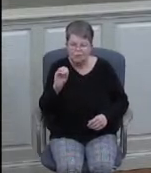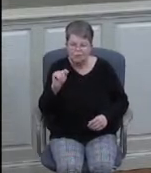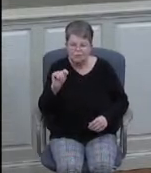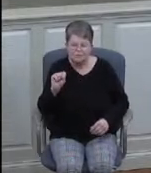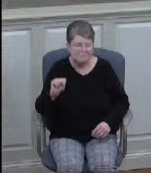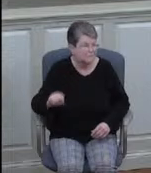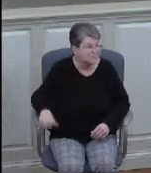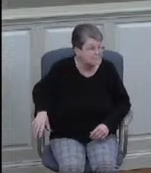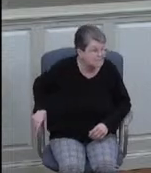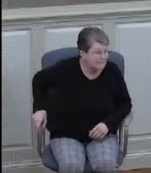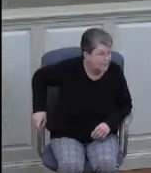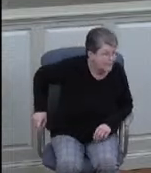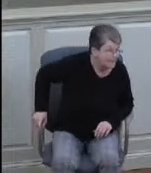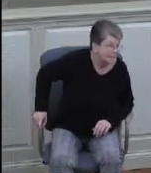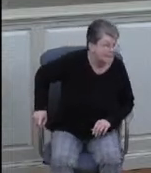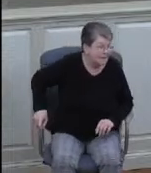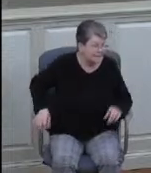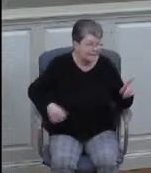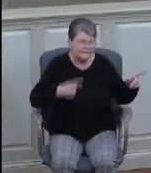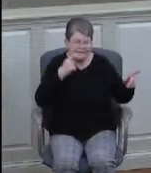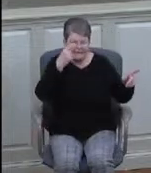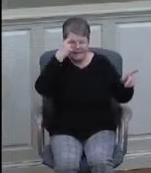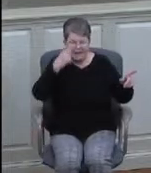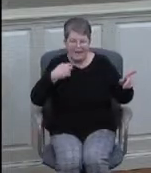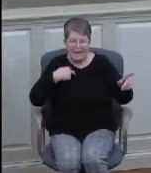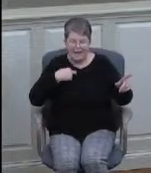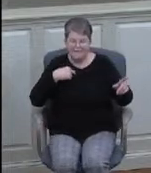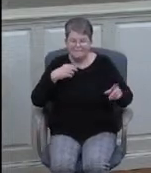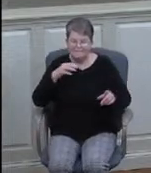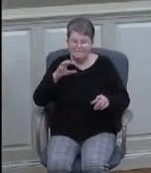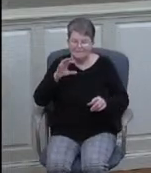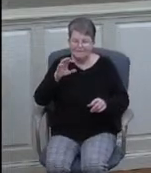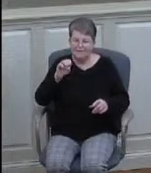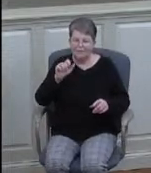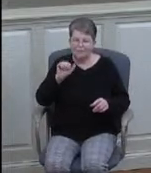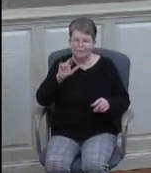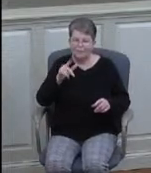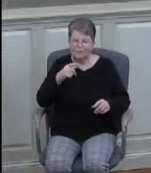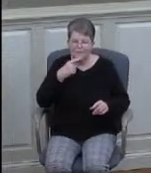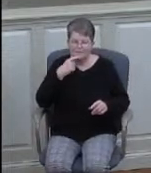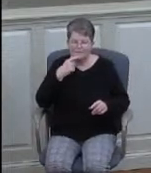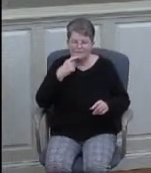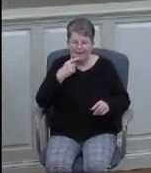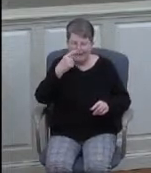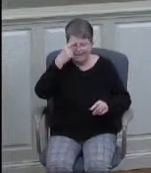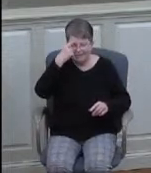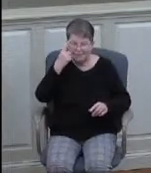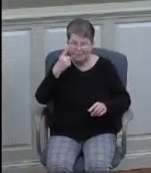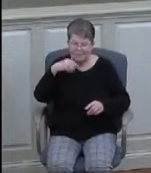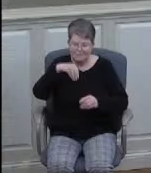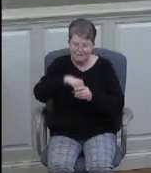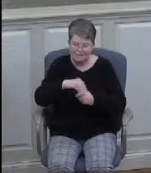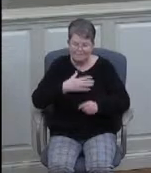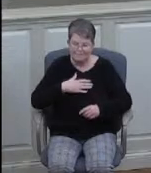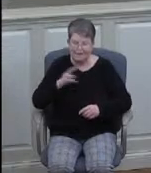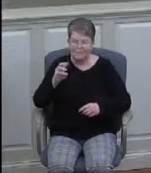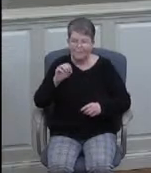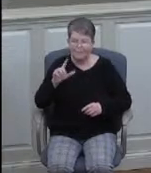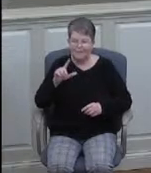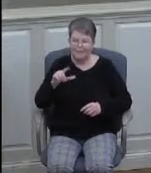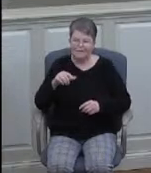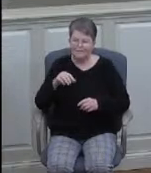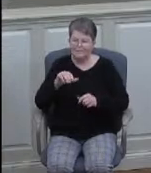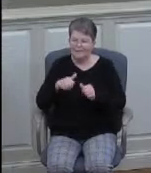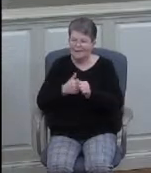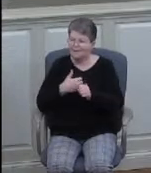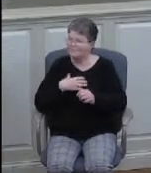I think I still got some in a pile behind my house. I think one of them's down in the well behind my house, as a matter of fact, to be honest. You